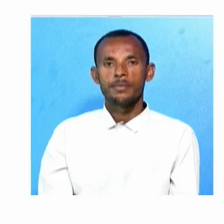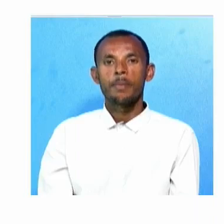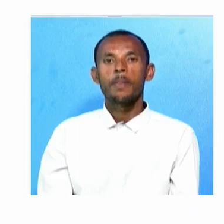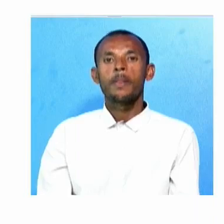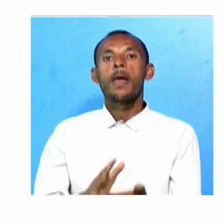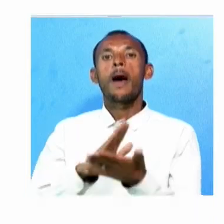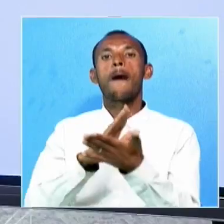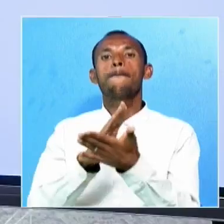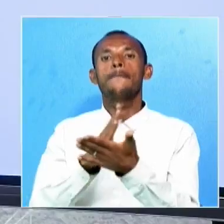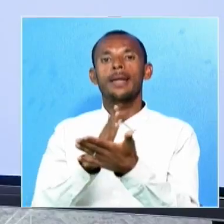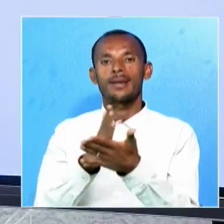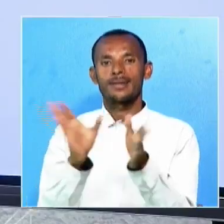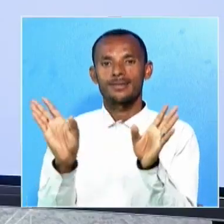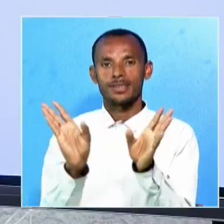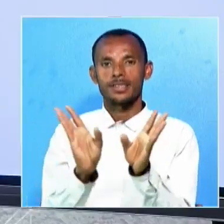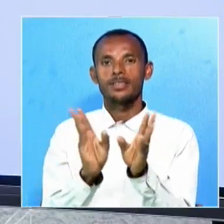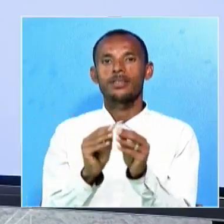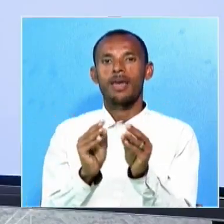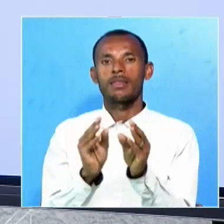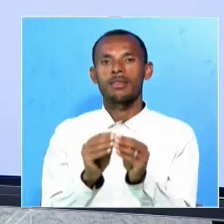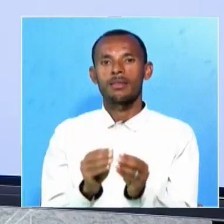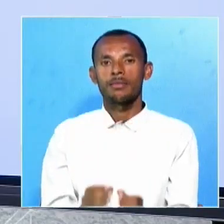among sets.